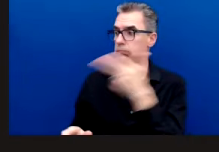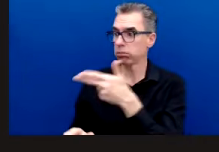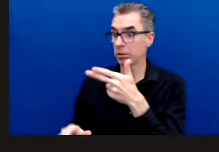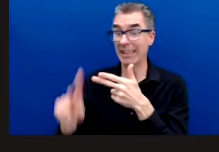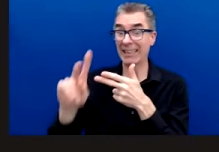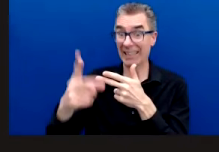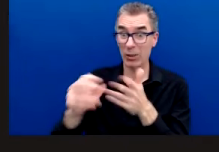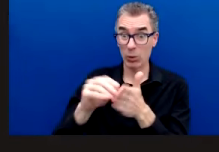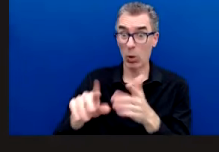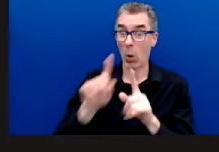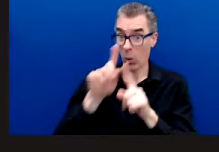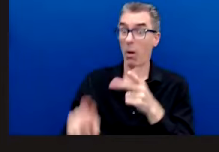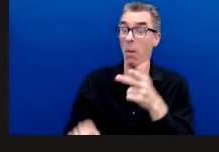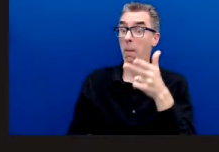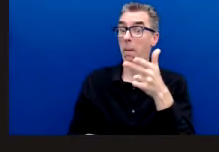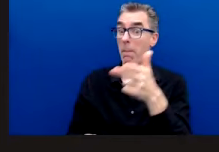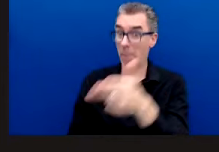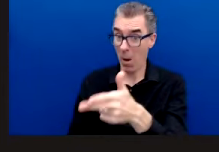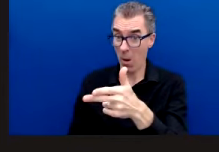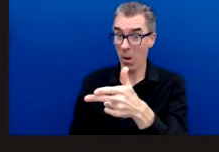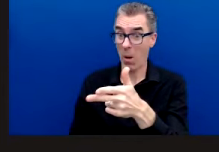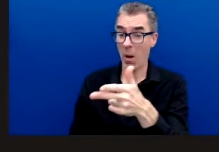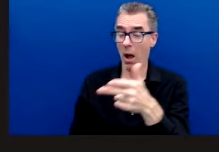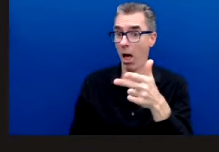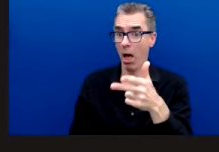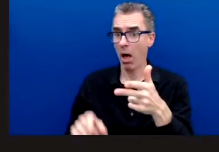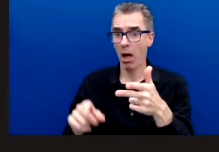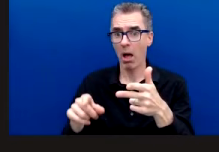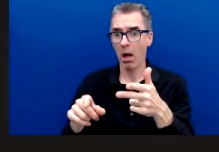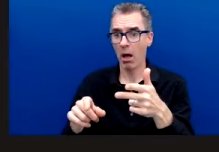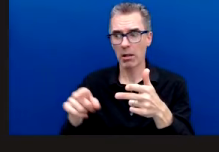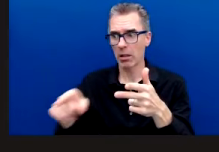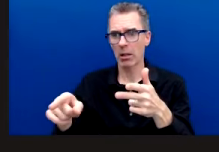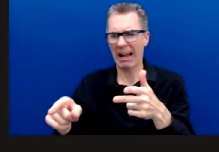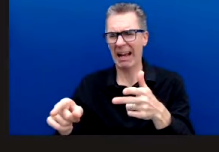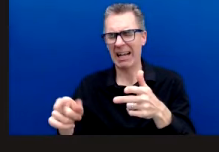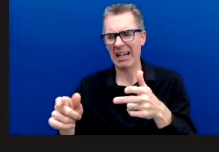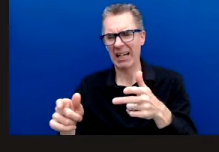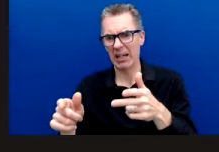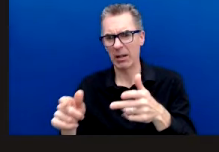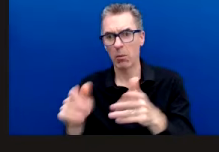student, who was the second romantic relationship. She held up her textbook and it stopped the bullet.